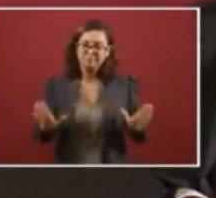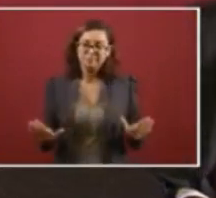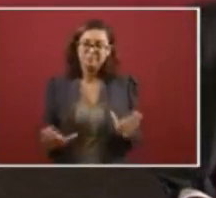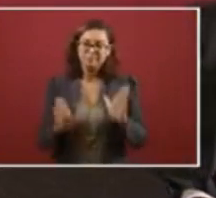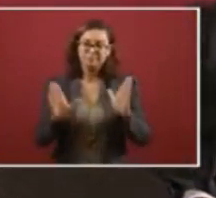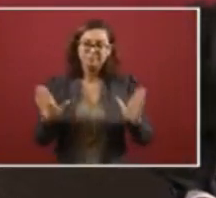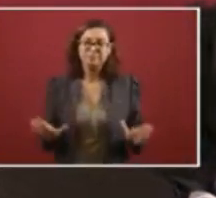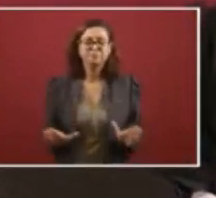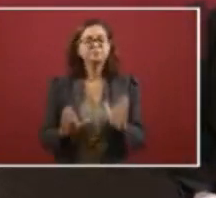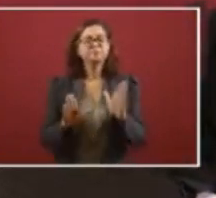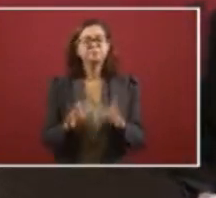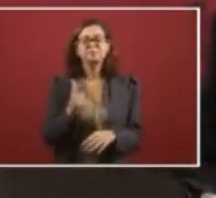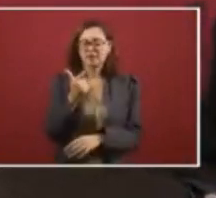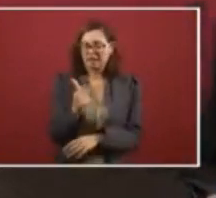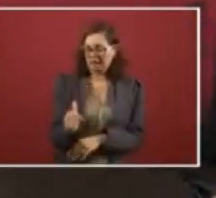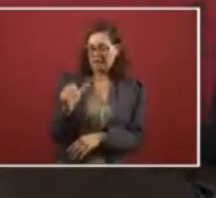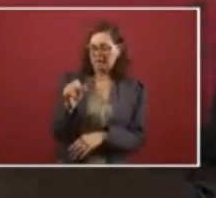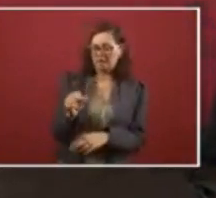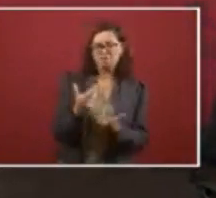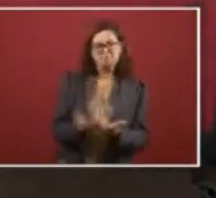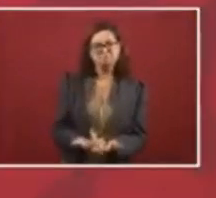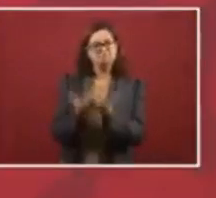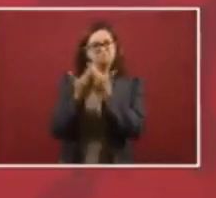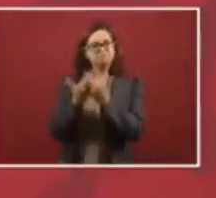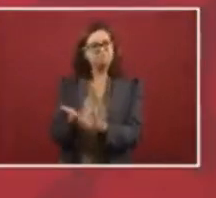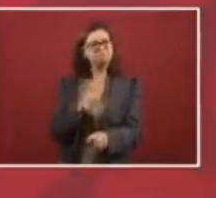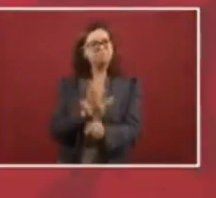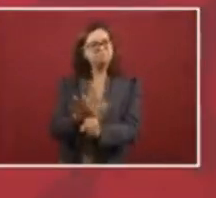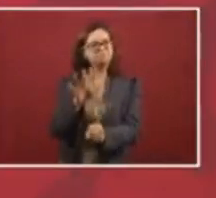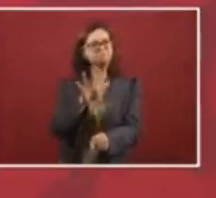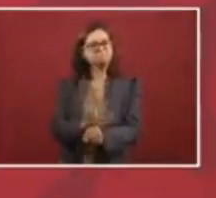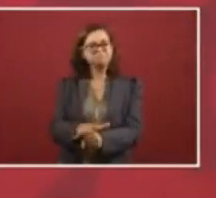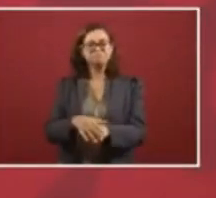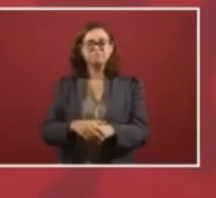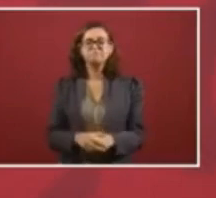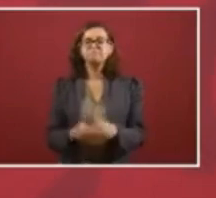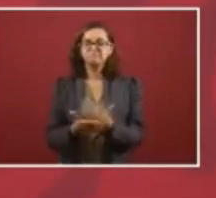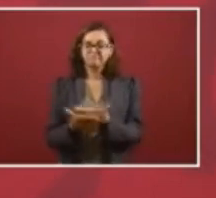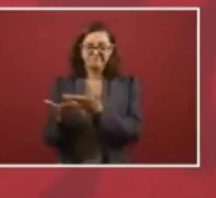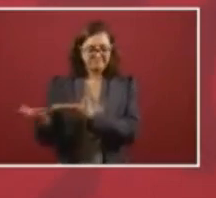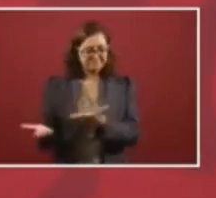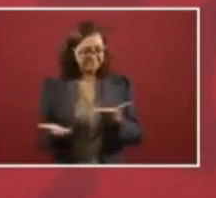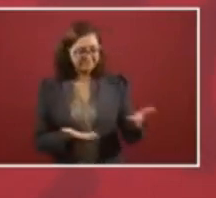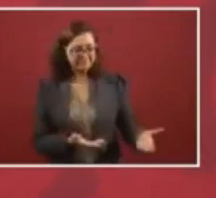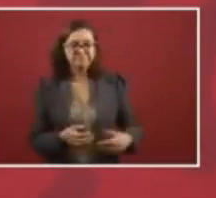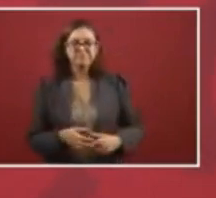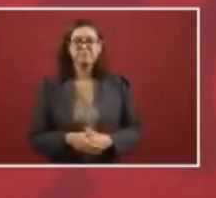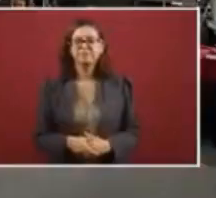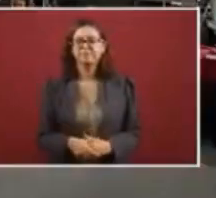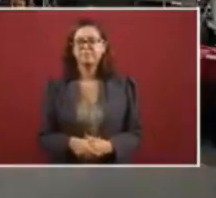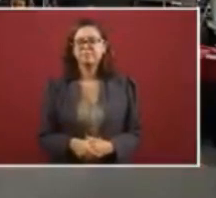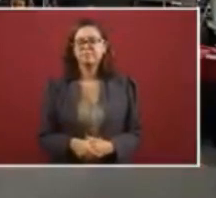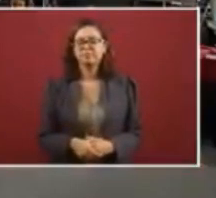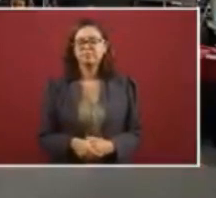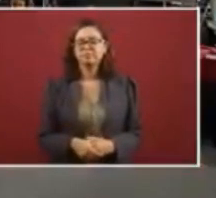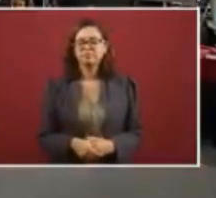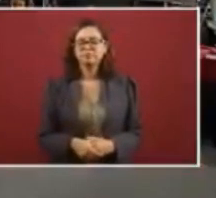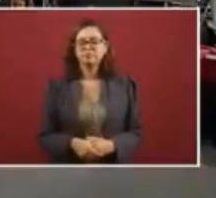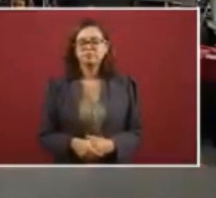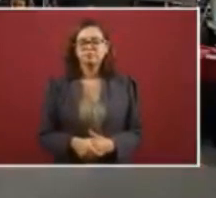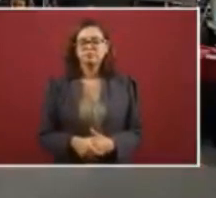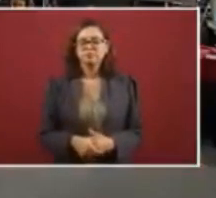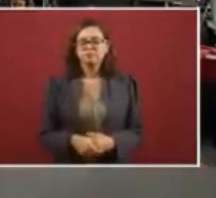outages. That's the word I was looking for. And there will be enough electricity. And now he's giving